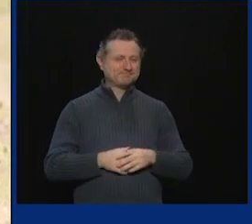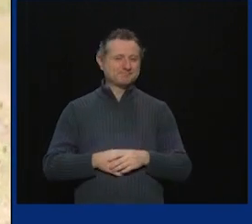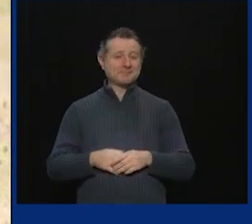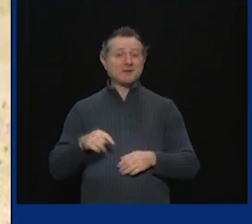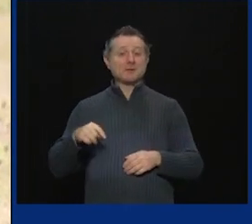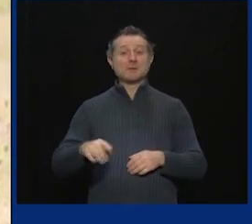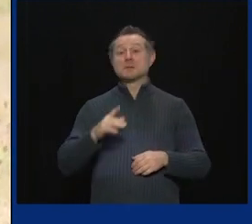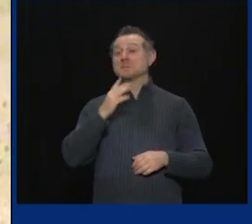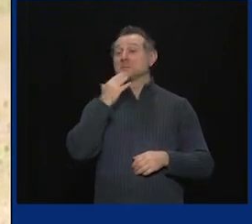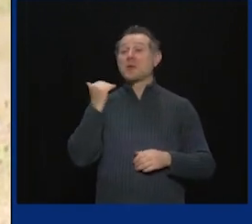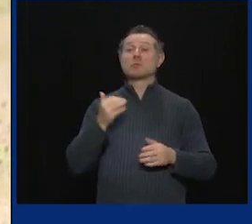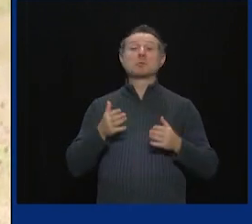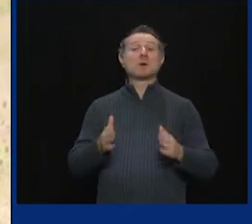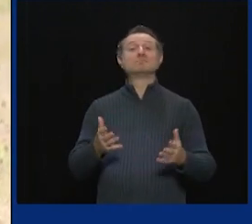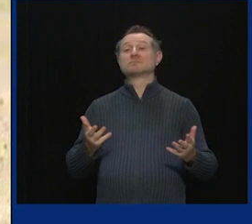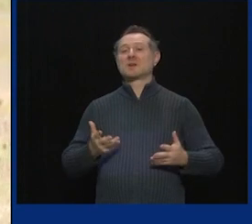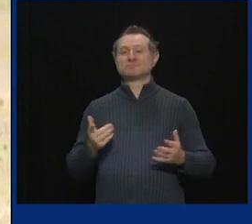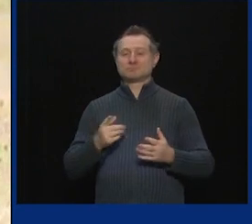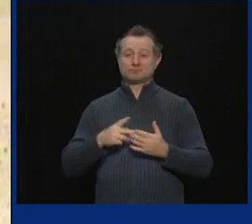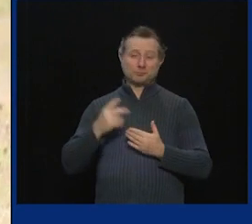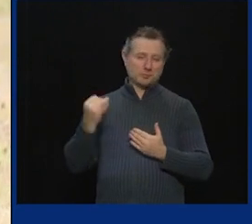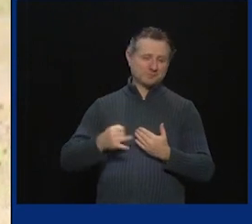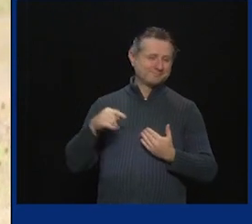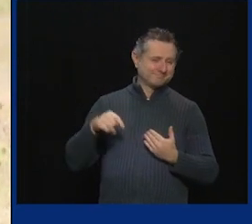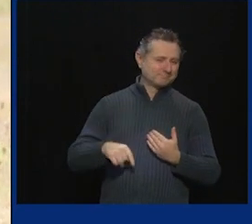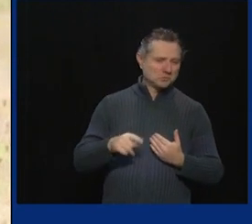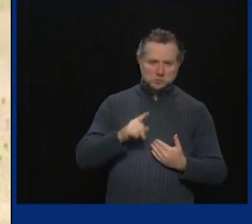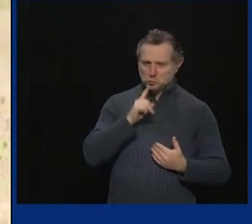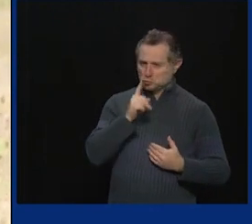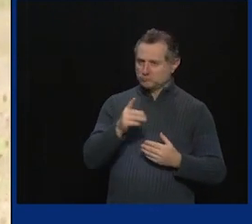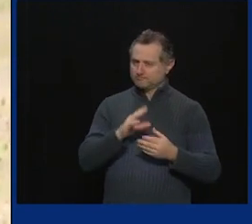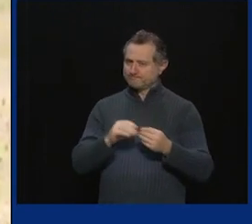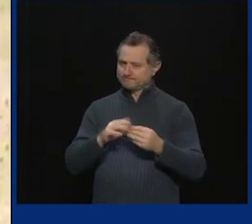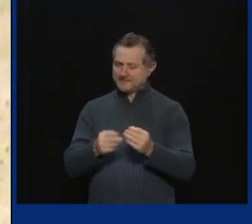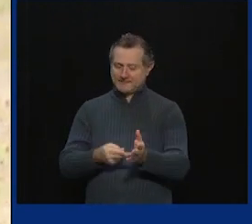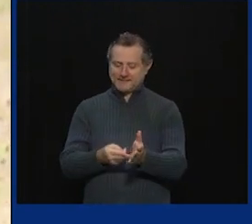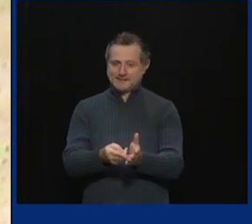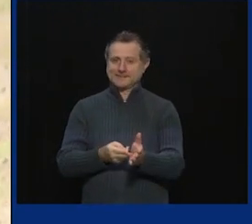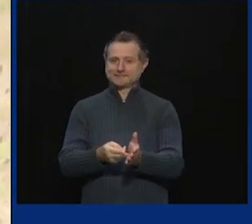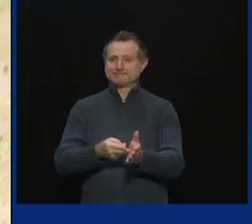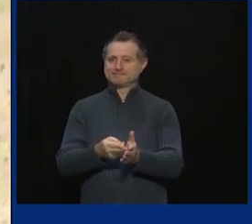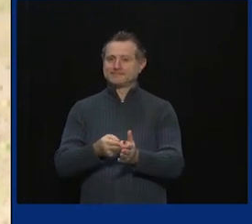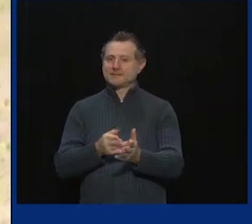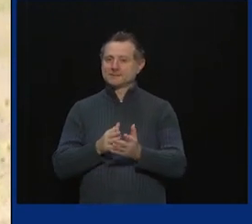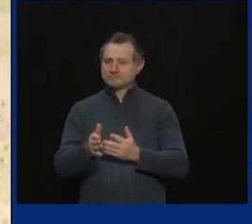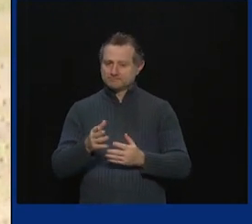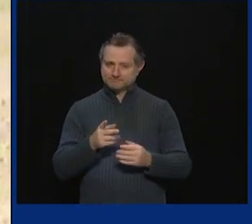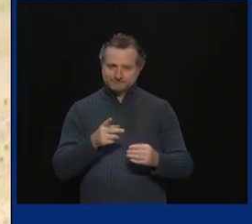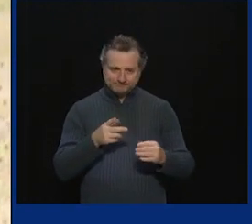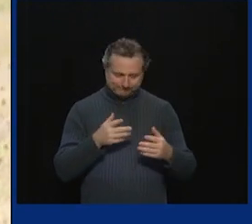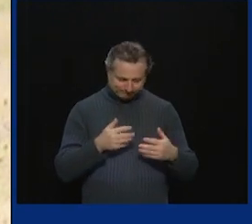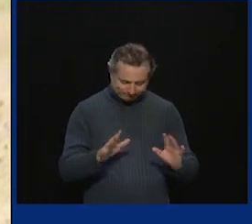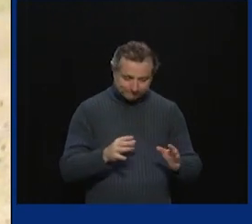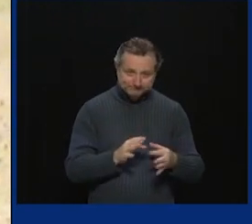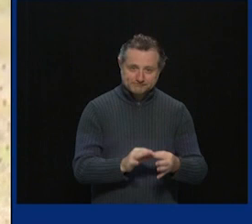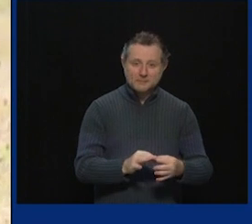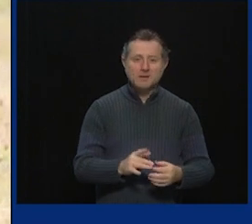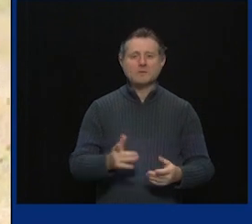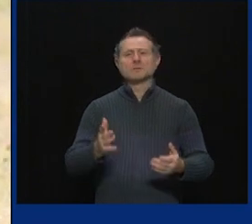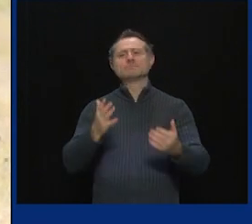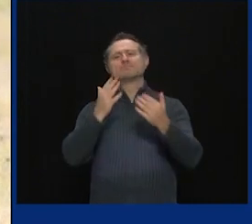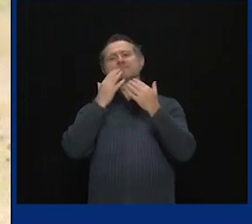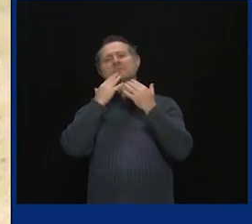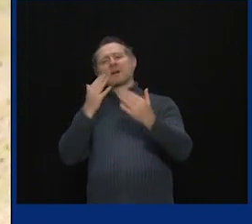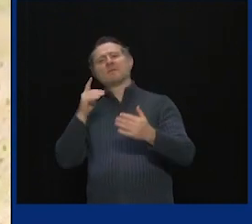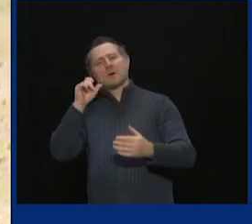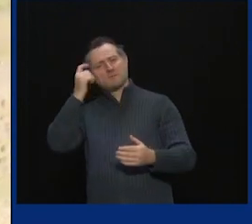honestly and briefly. Thank you to Governor Hochul. Thank you very much. Thank you for Governor Hochul for